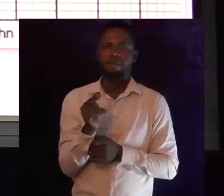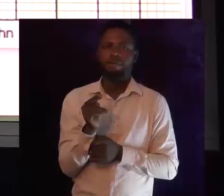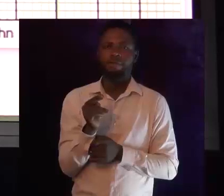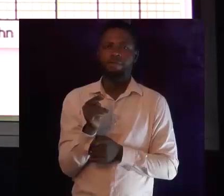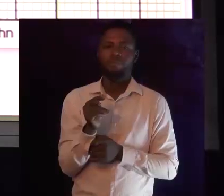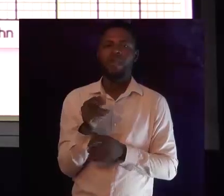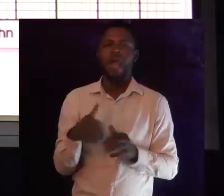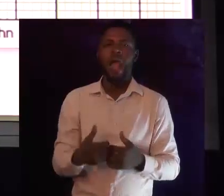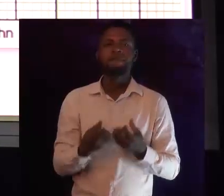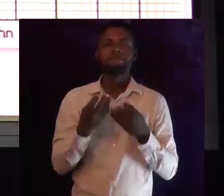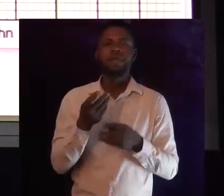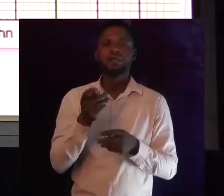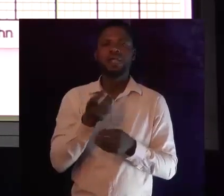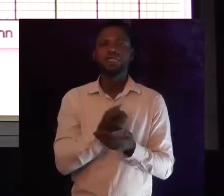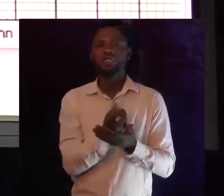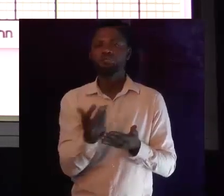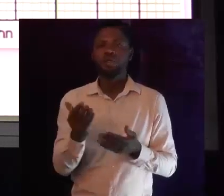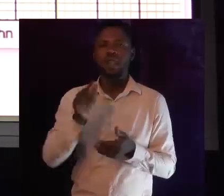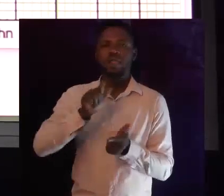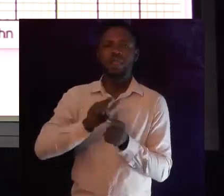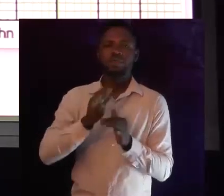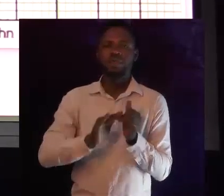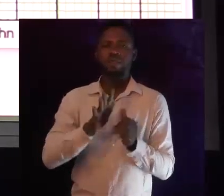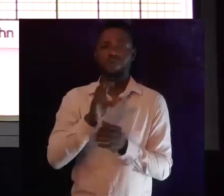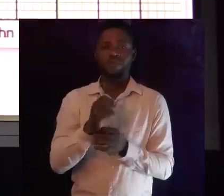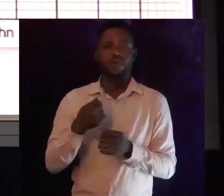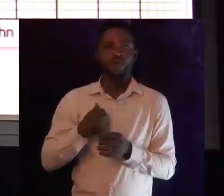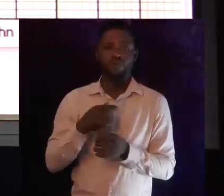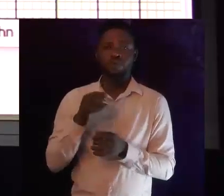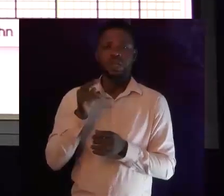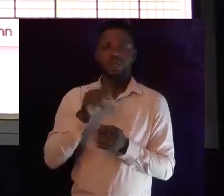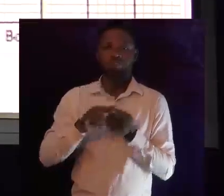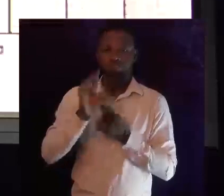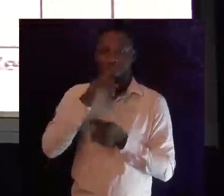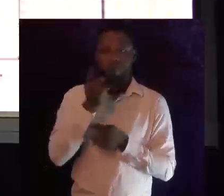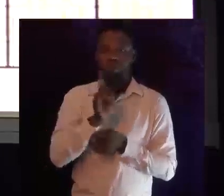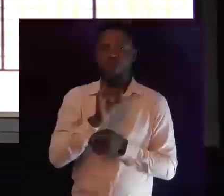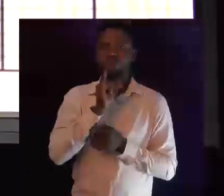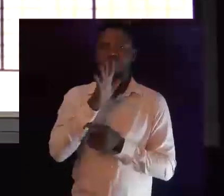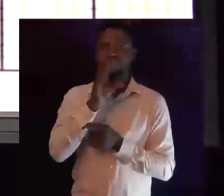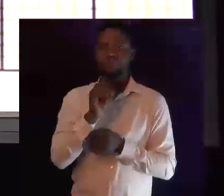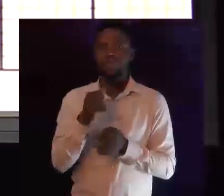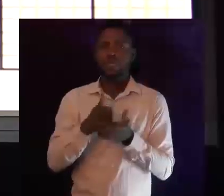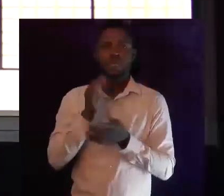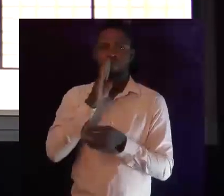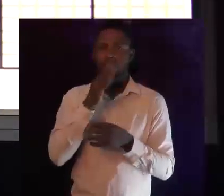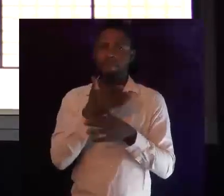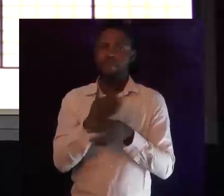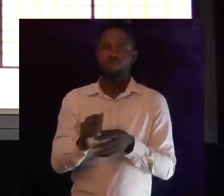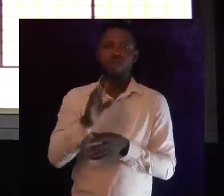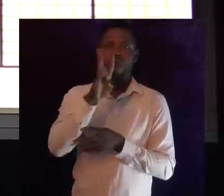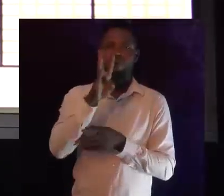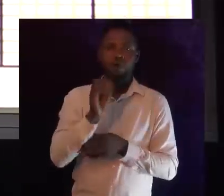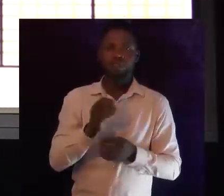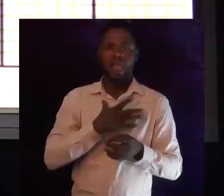naira? How many spent less than 50 naira? So we have to look for where 50 is. 50 will be between 40